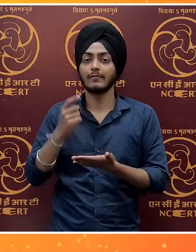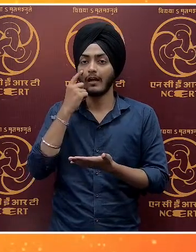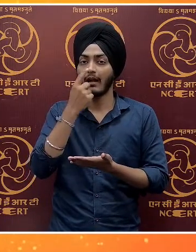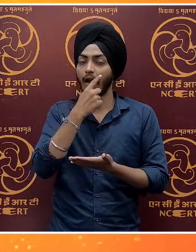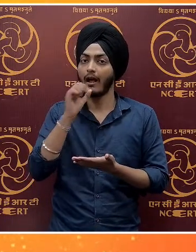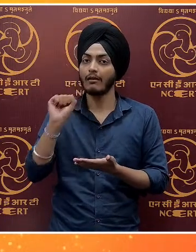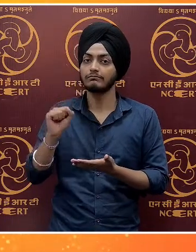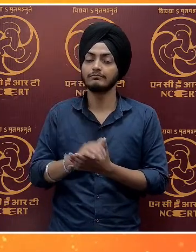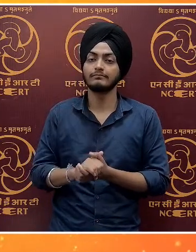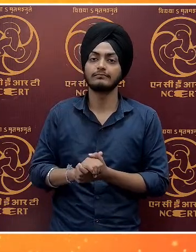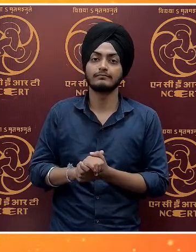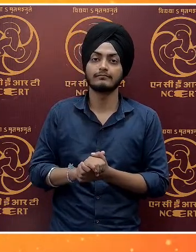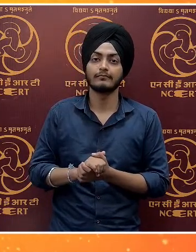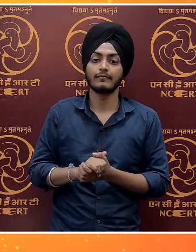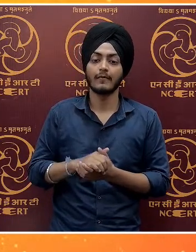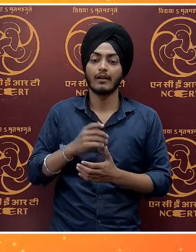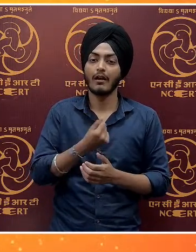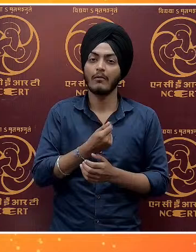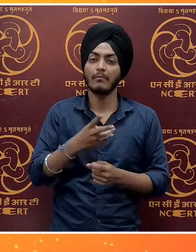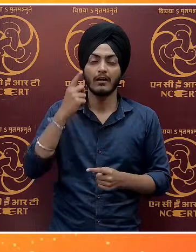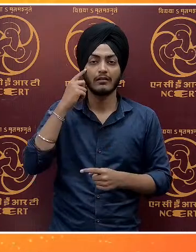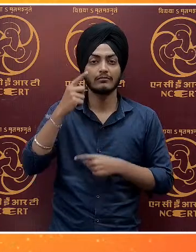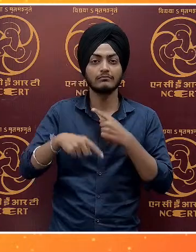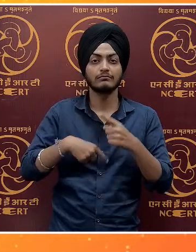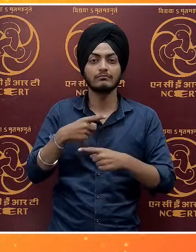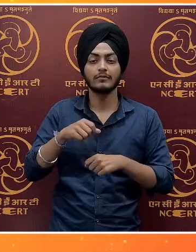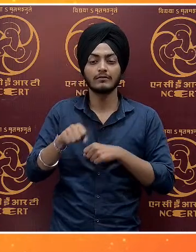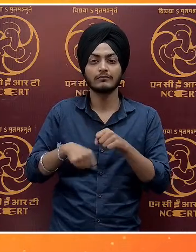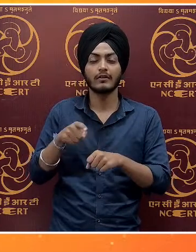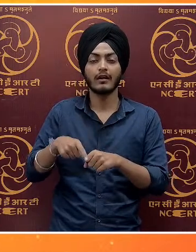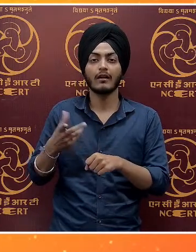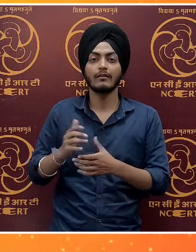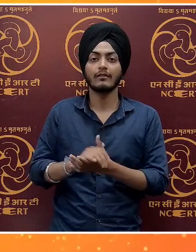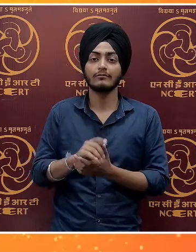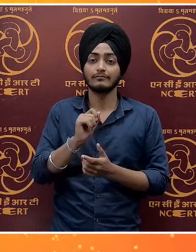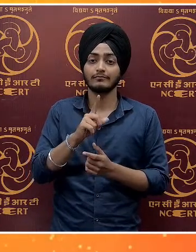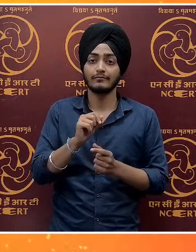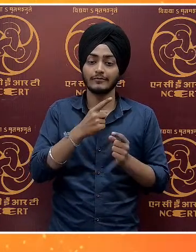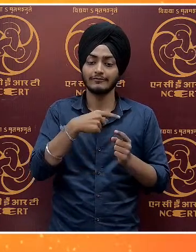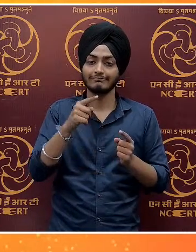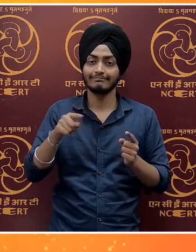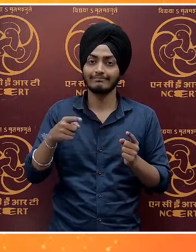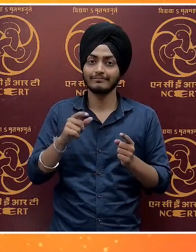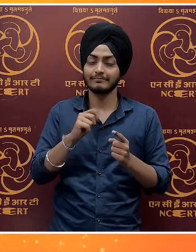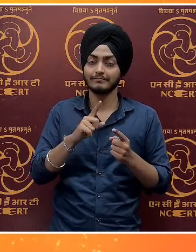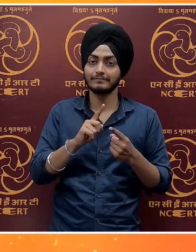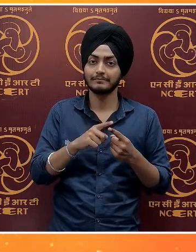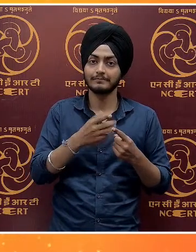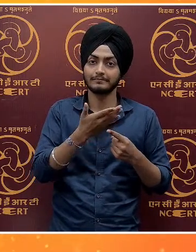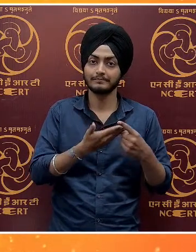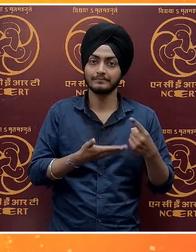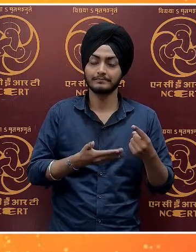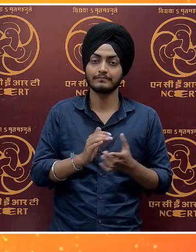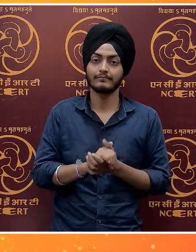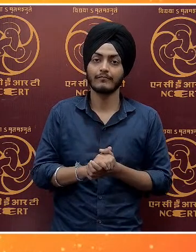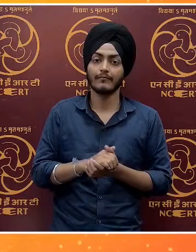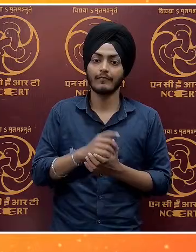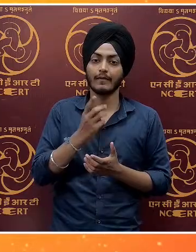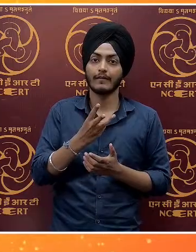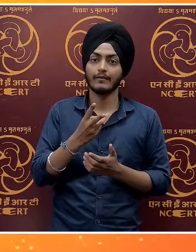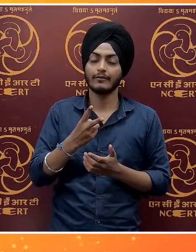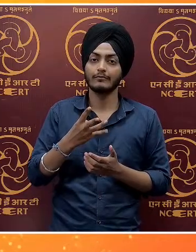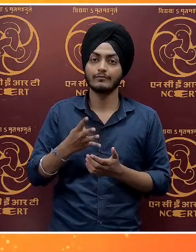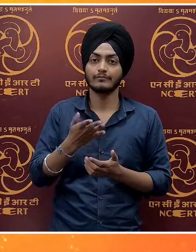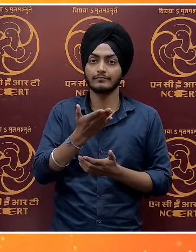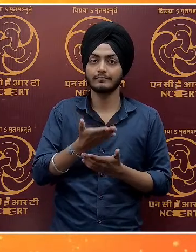does a bicycle have? There are 3 options. Out of them, 1 is correct. 3, 2,